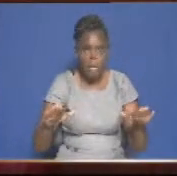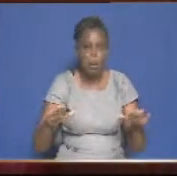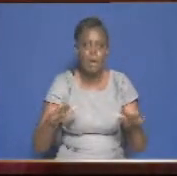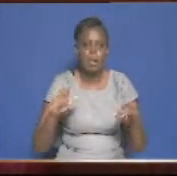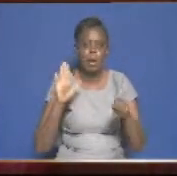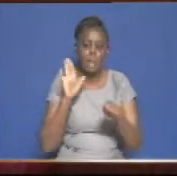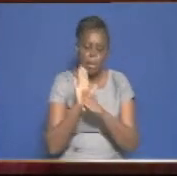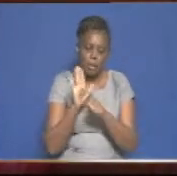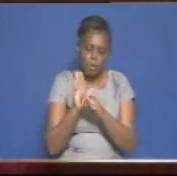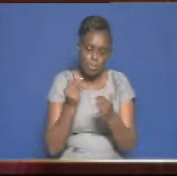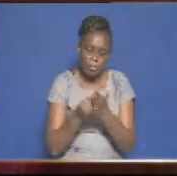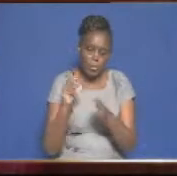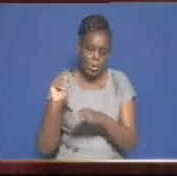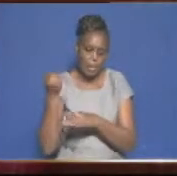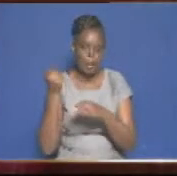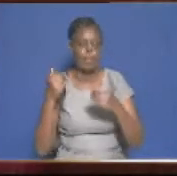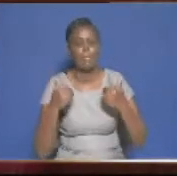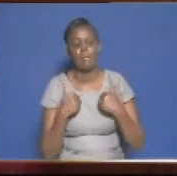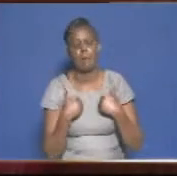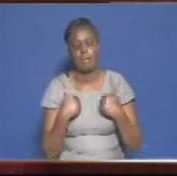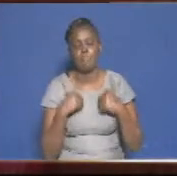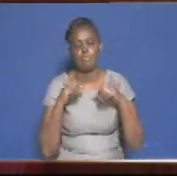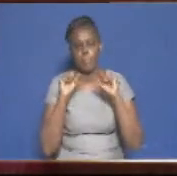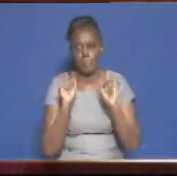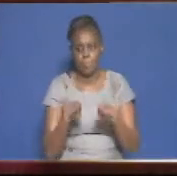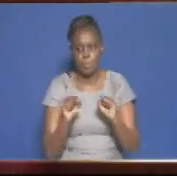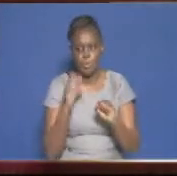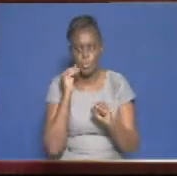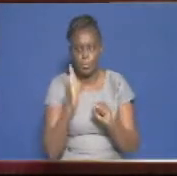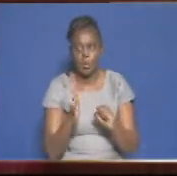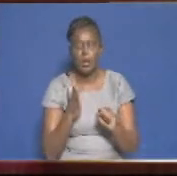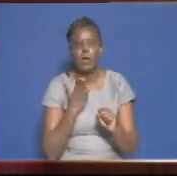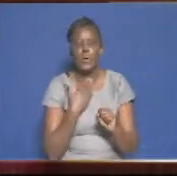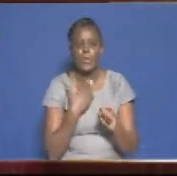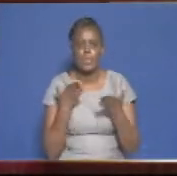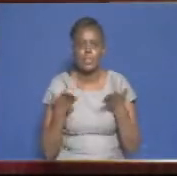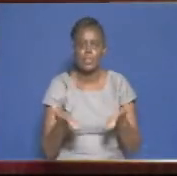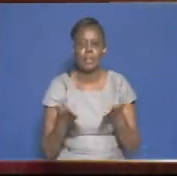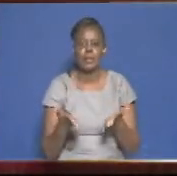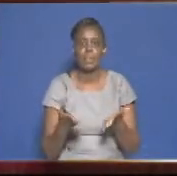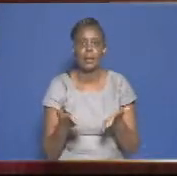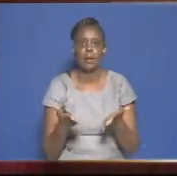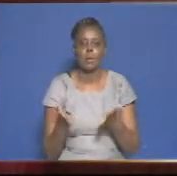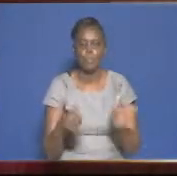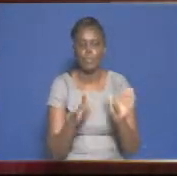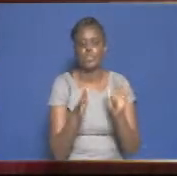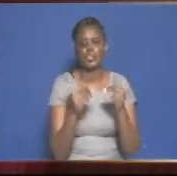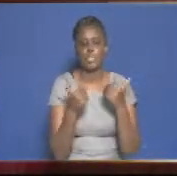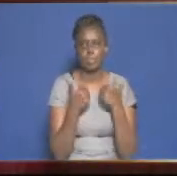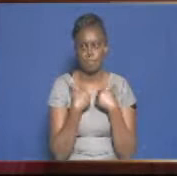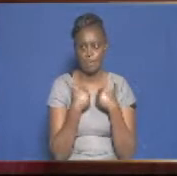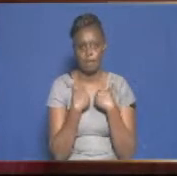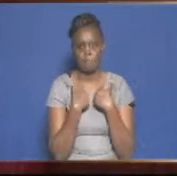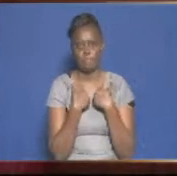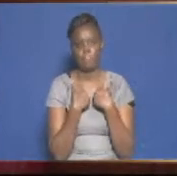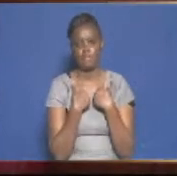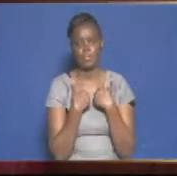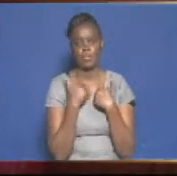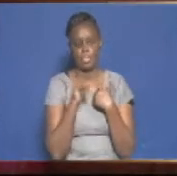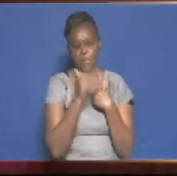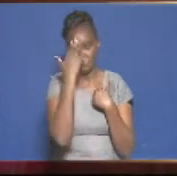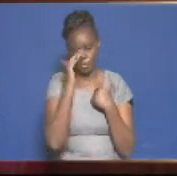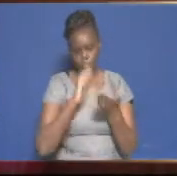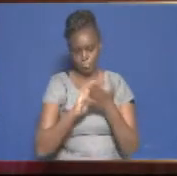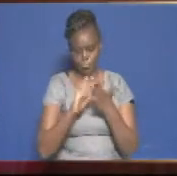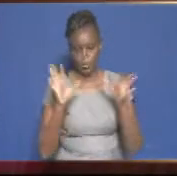of money in Kenya, Mr. Speaker. Mr. Speaker, I want now to take this also opportunity, that is why I was hurrying,